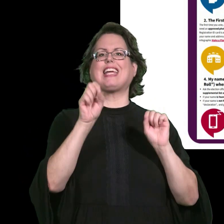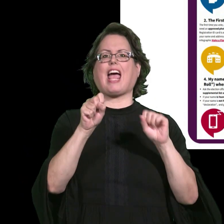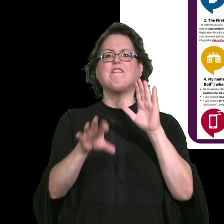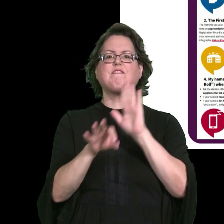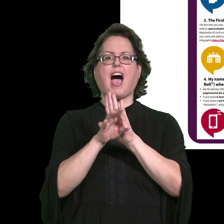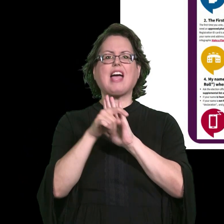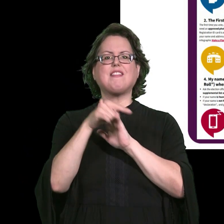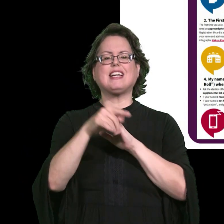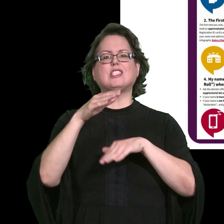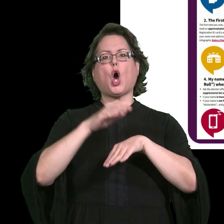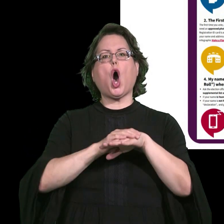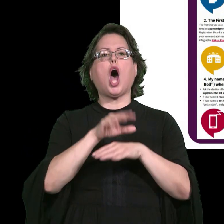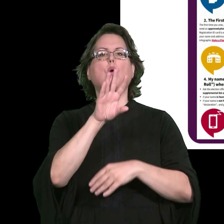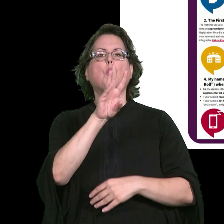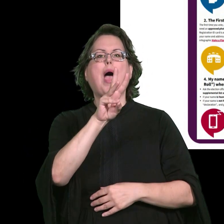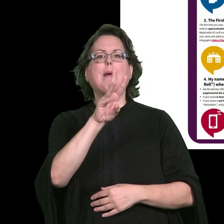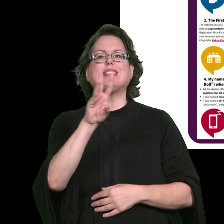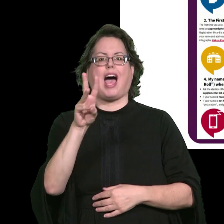website at